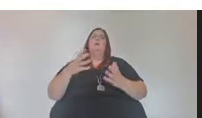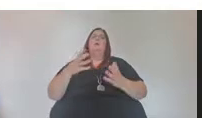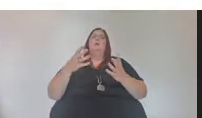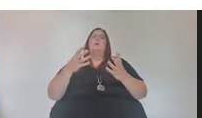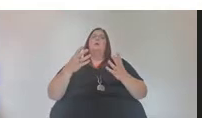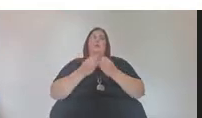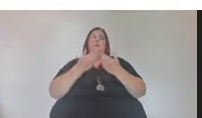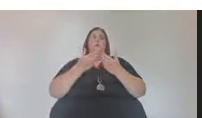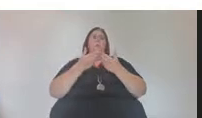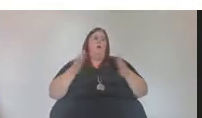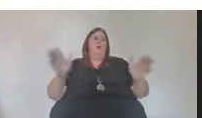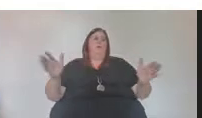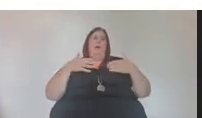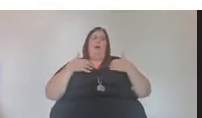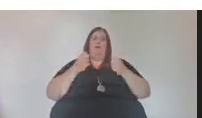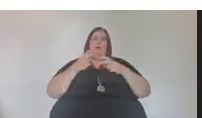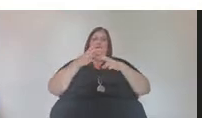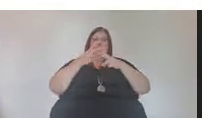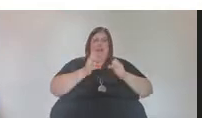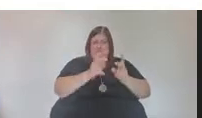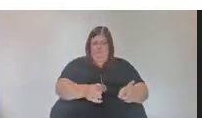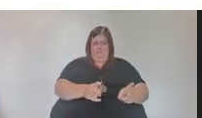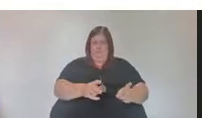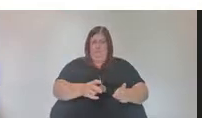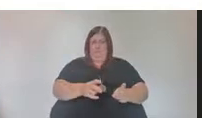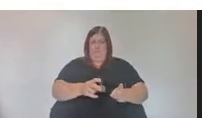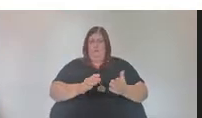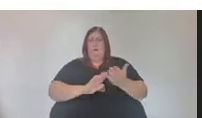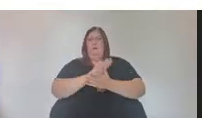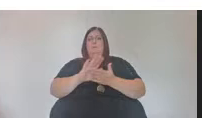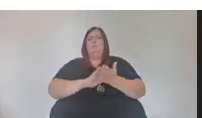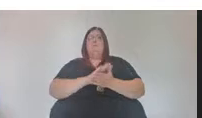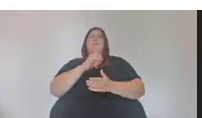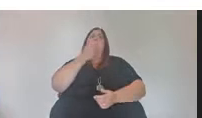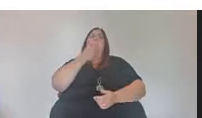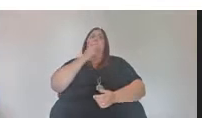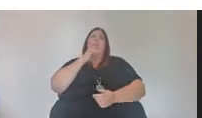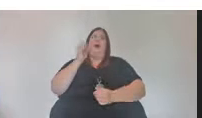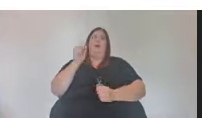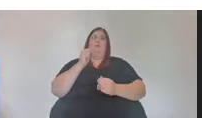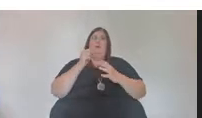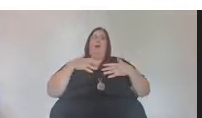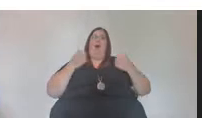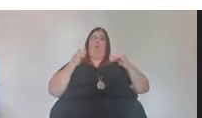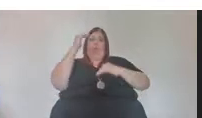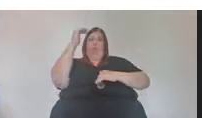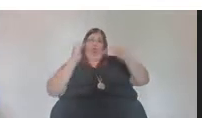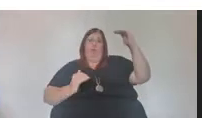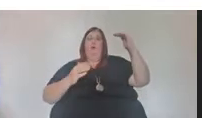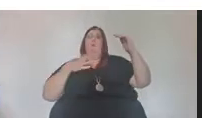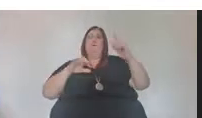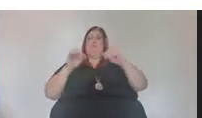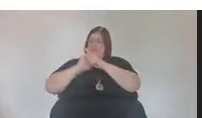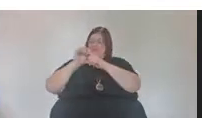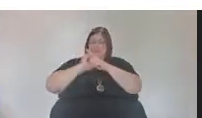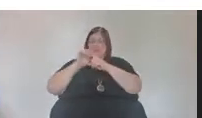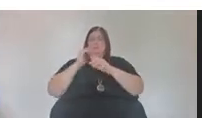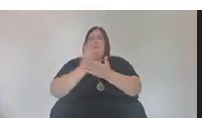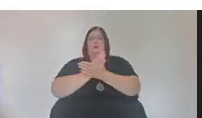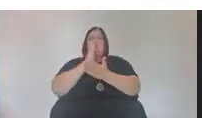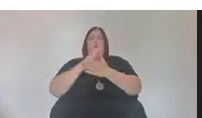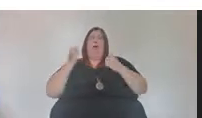experience significant challenges in responding to what are often deep-rooted health inequalities in a clinically and financially sustainable way.